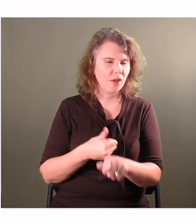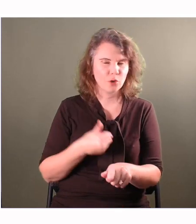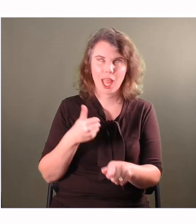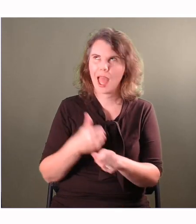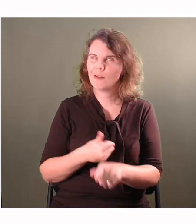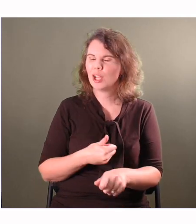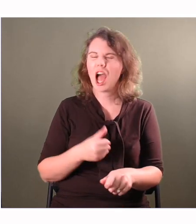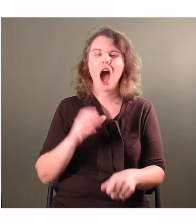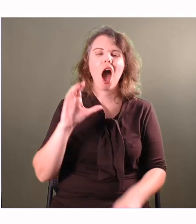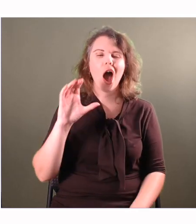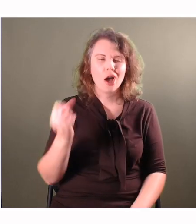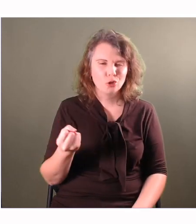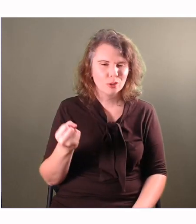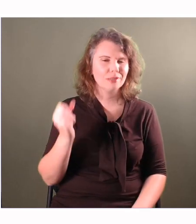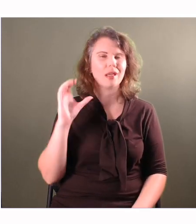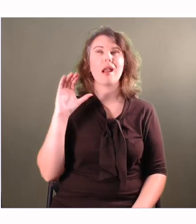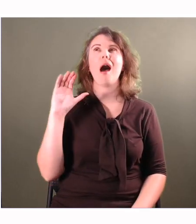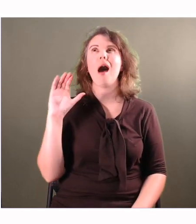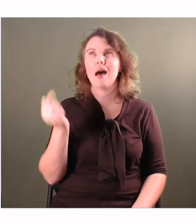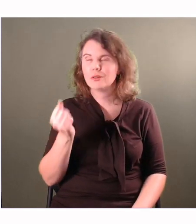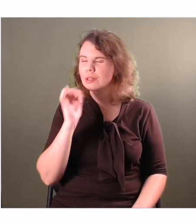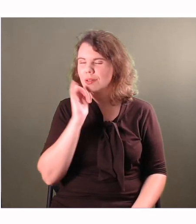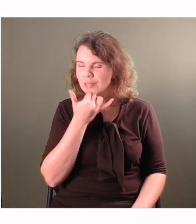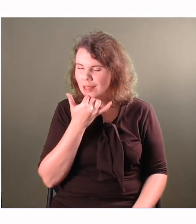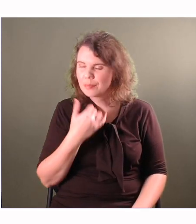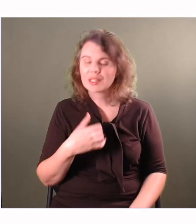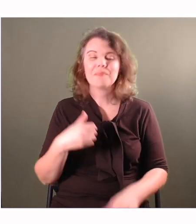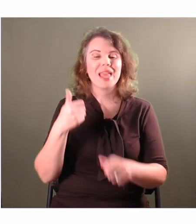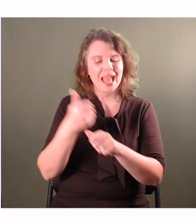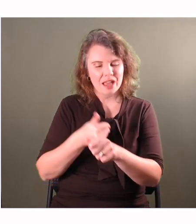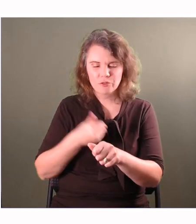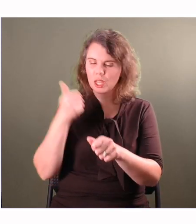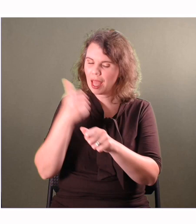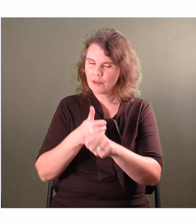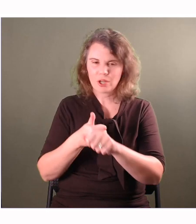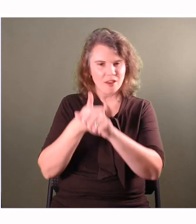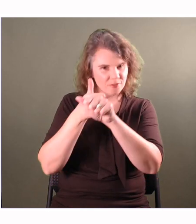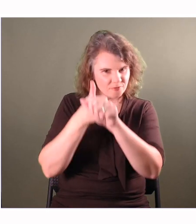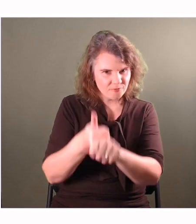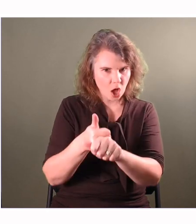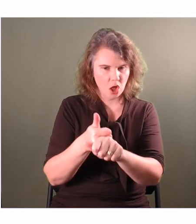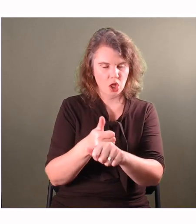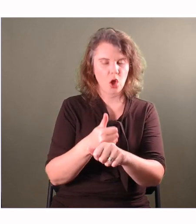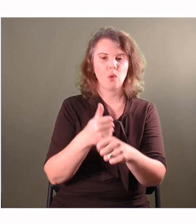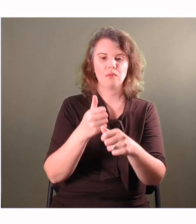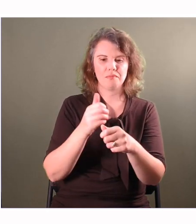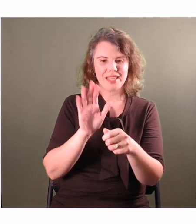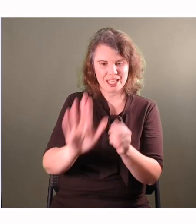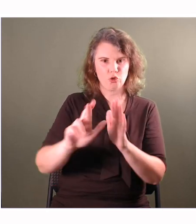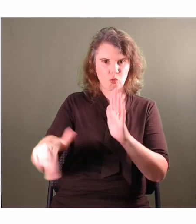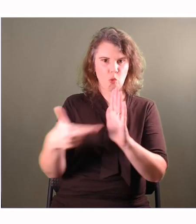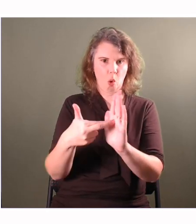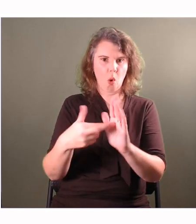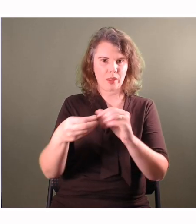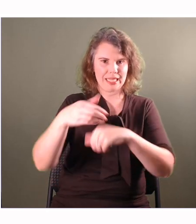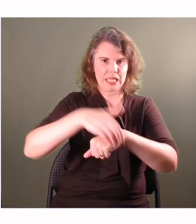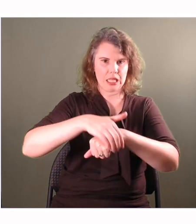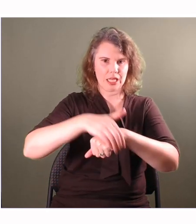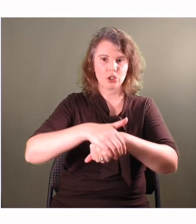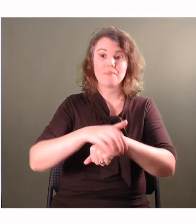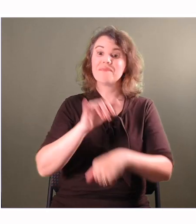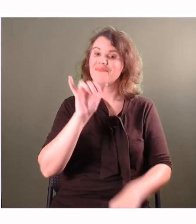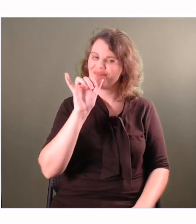were hundreds and hundreds of slips like that in this experiment, every single one of them maintained its syllable position. That is